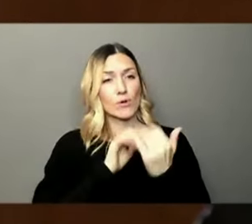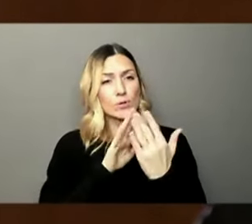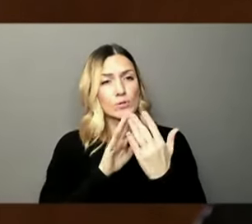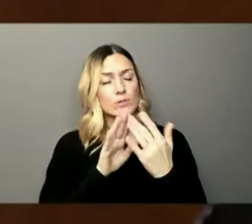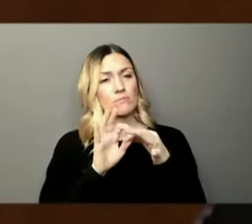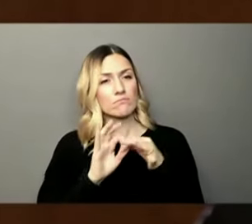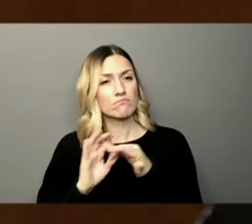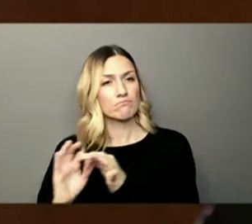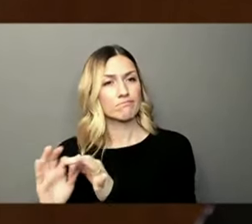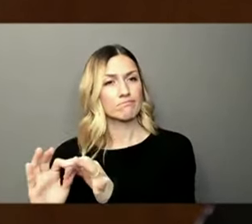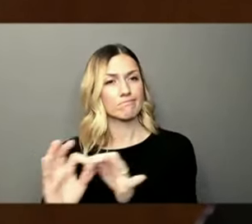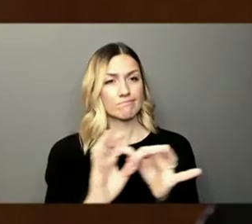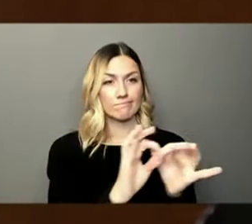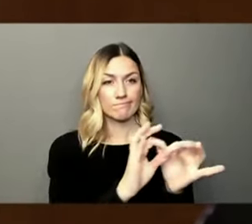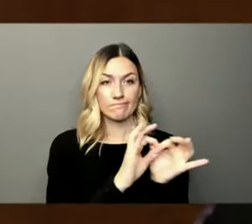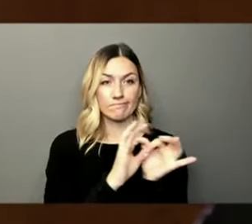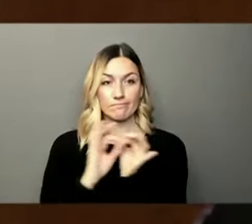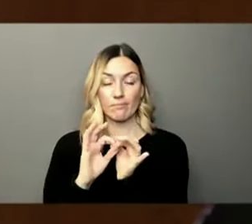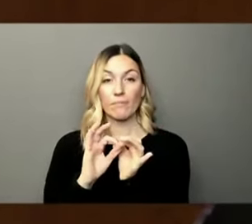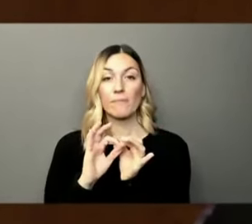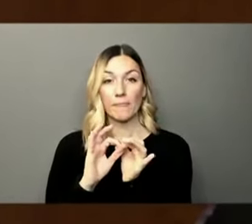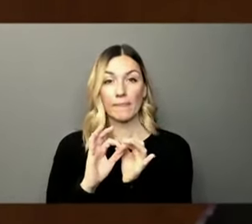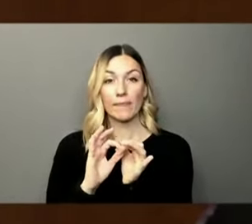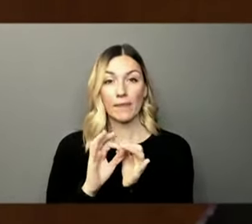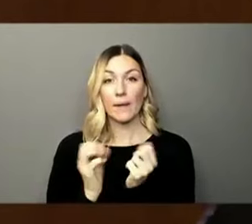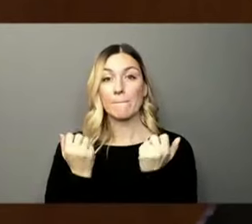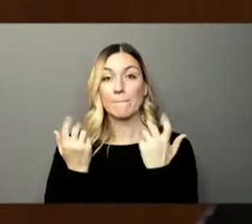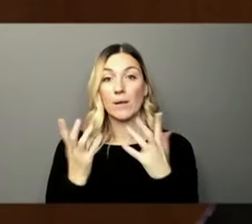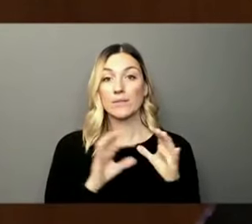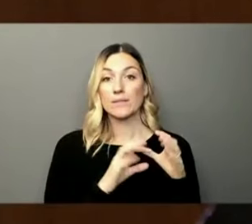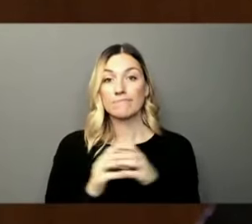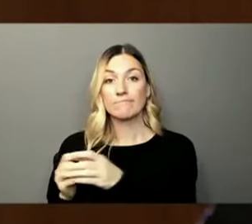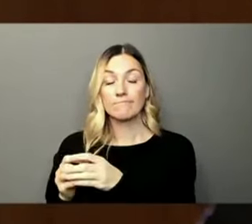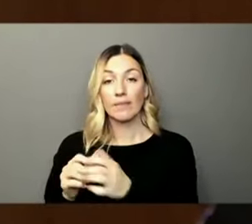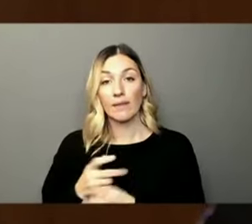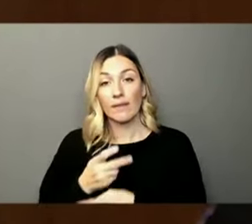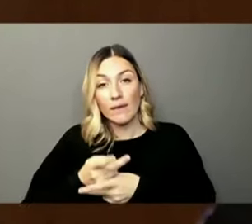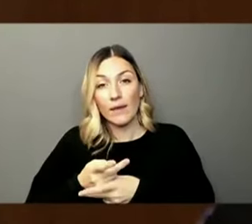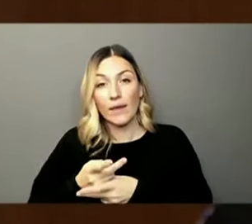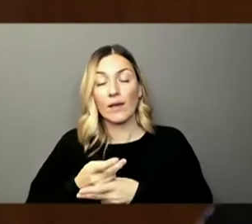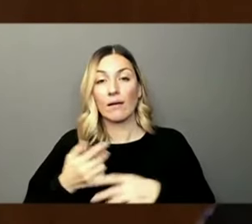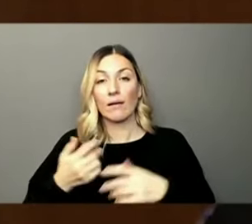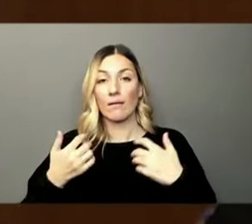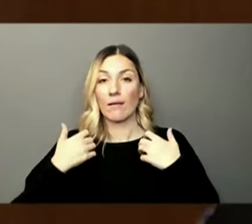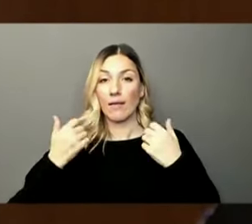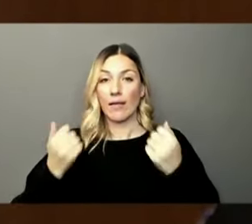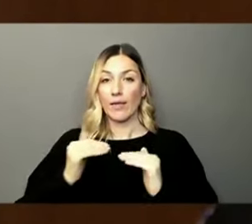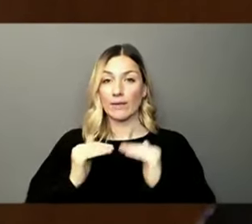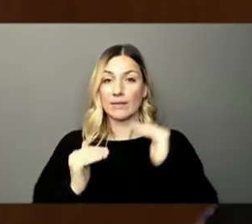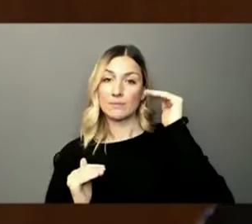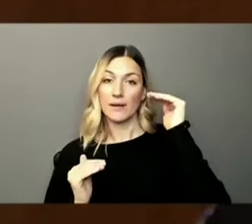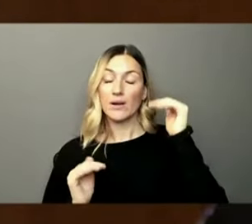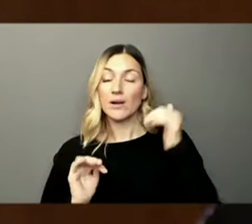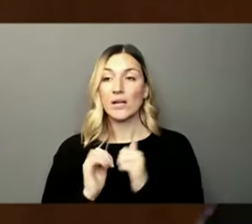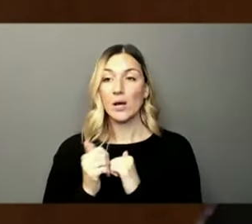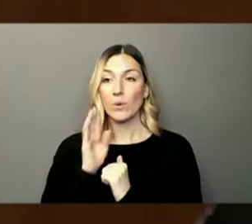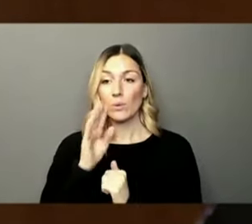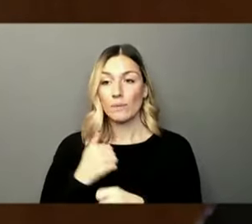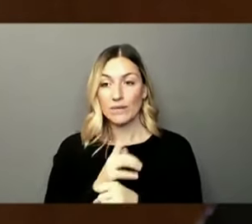a fair amount of unity in how we're going to approach multidisciplinary care, addressing health disparities, how we're going to ensure that